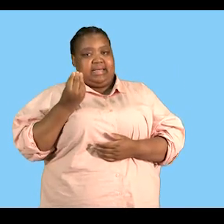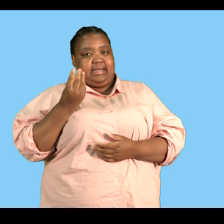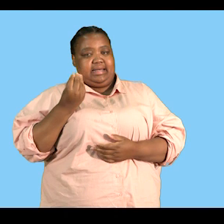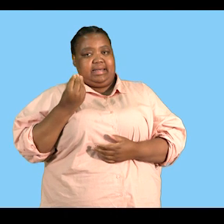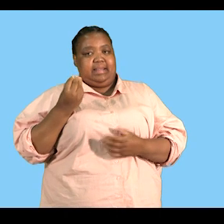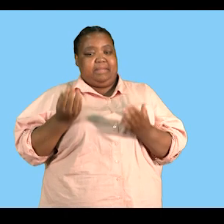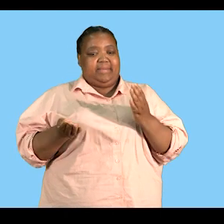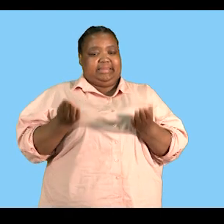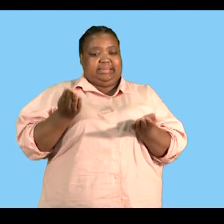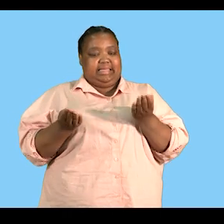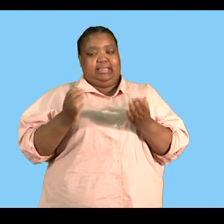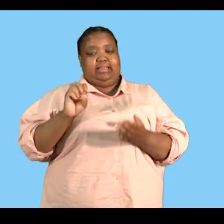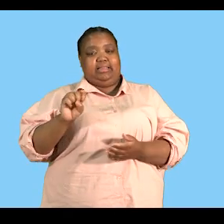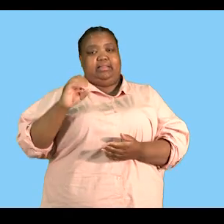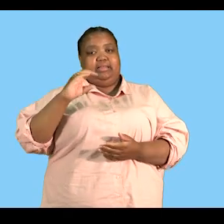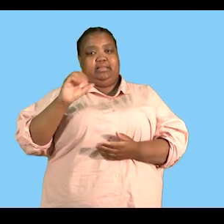scale,